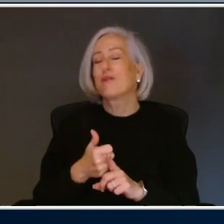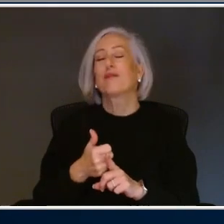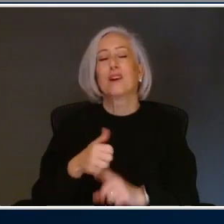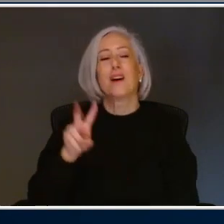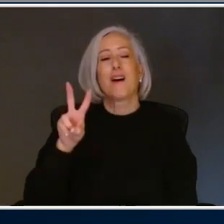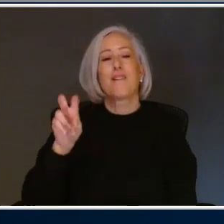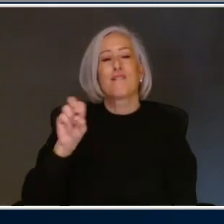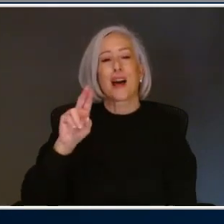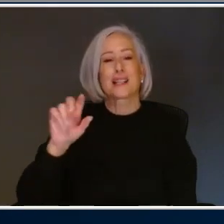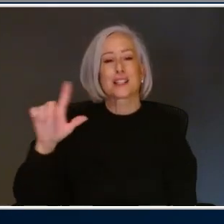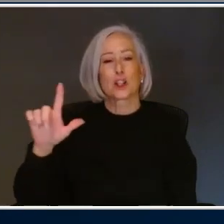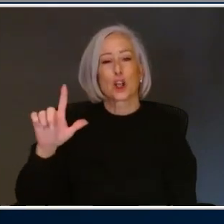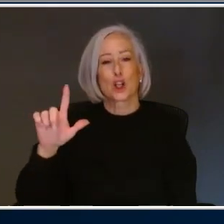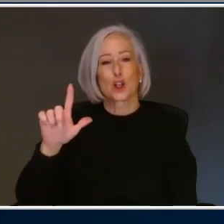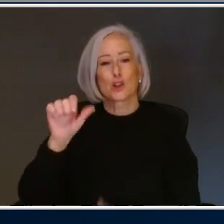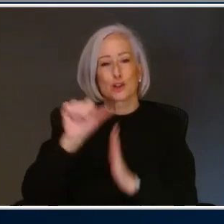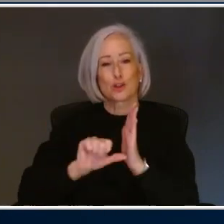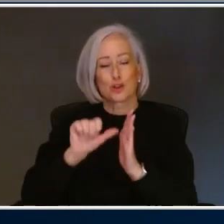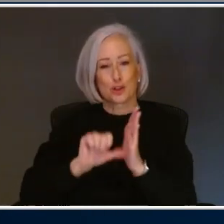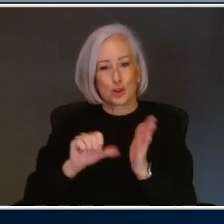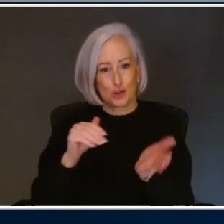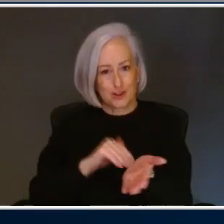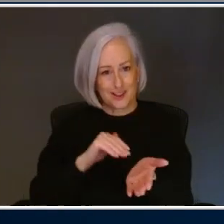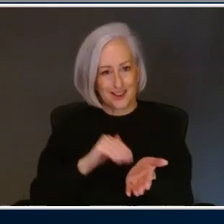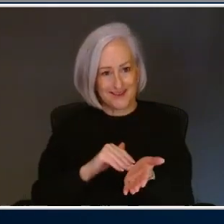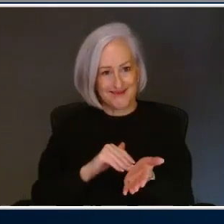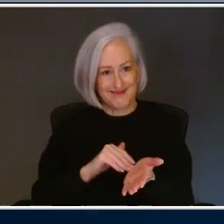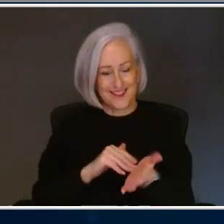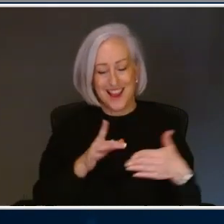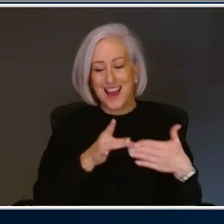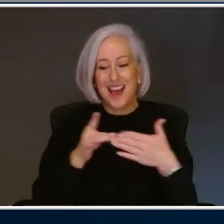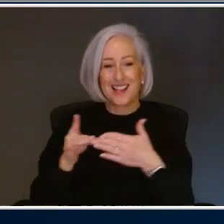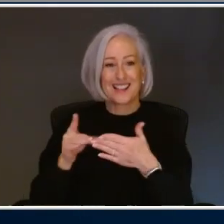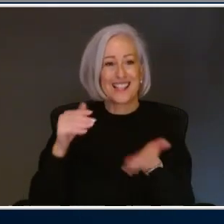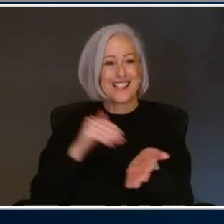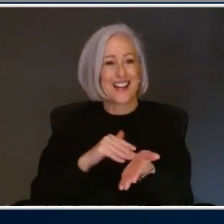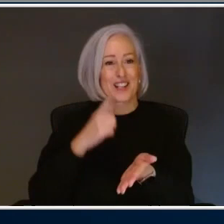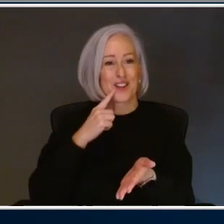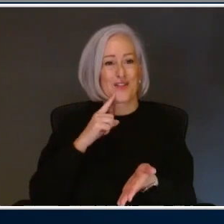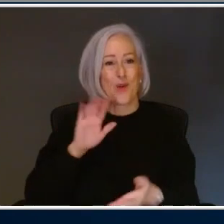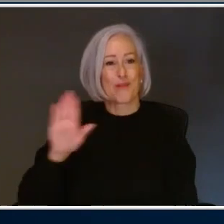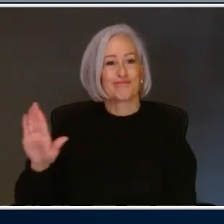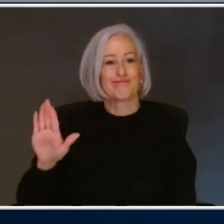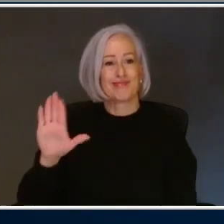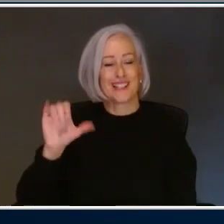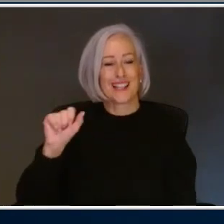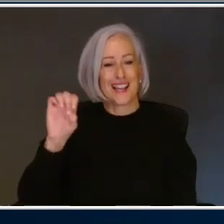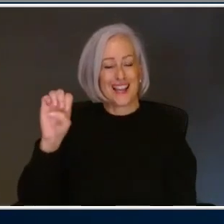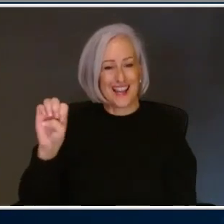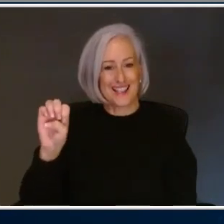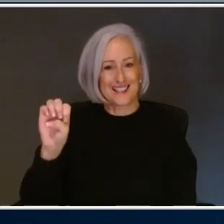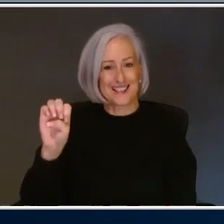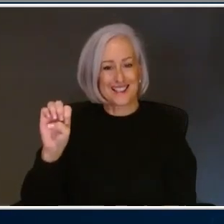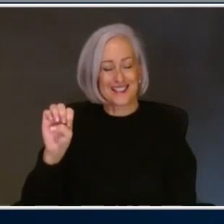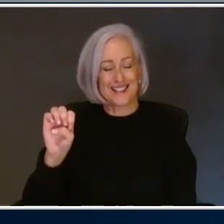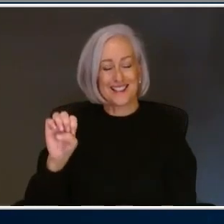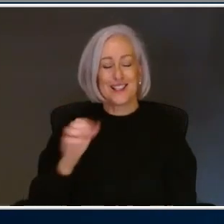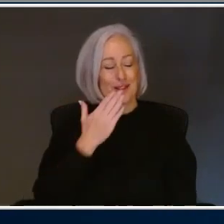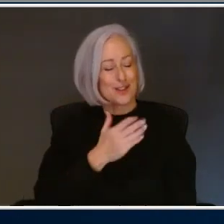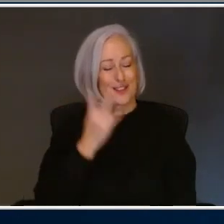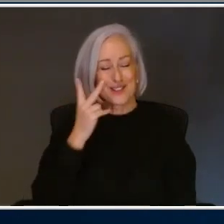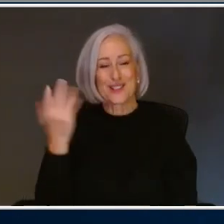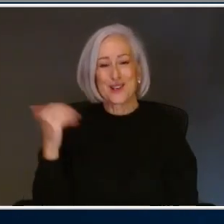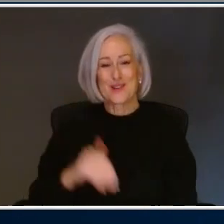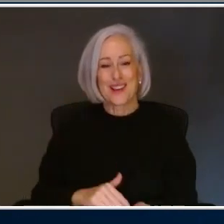for Xavier's case. Always good to see them again, isn't it? Oh, absolutely. It's great. We love reuniting you with these patients because